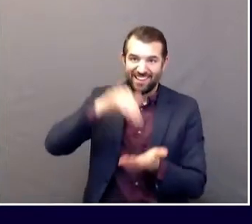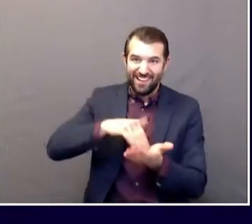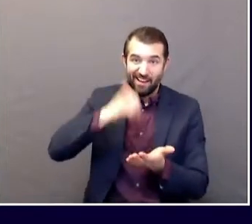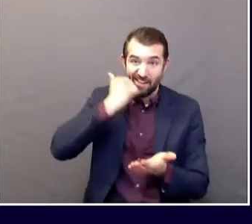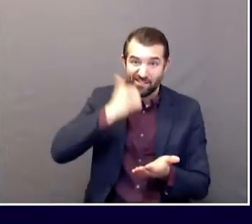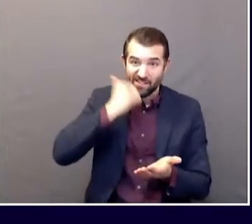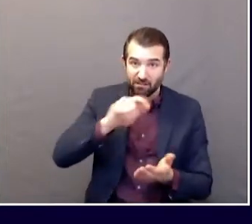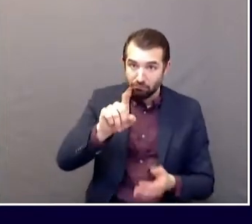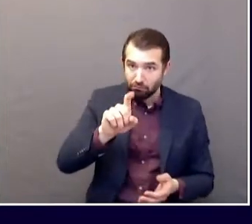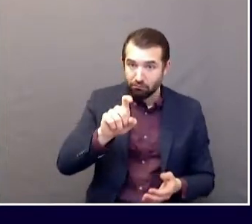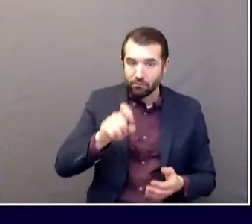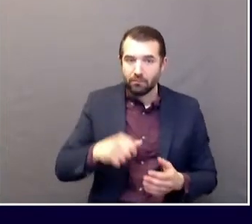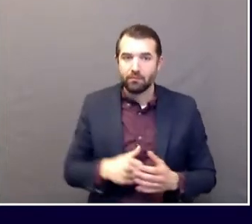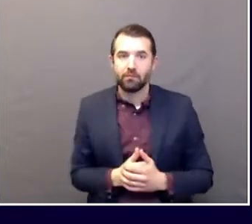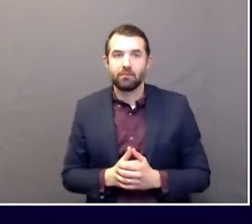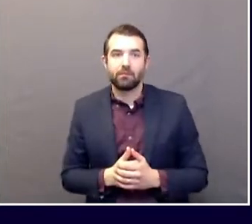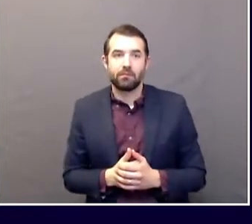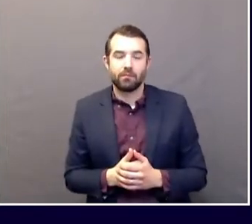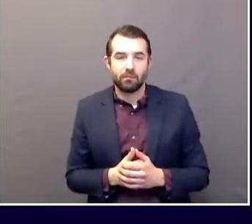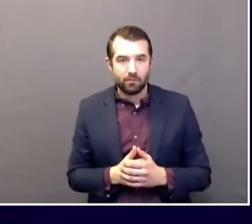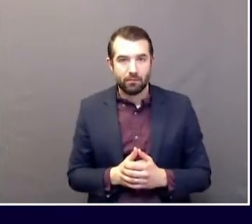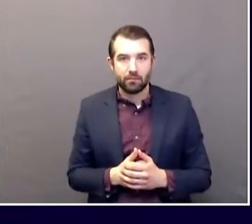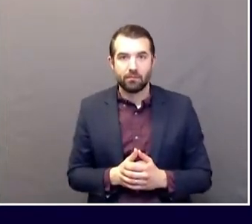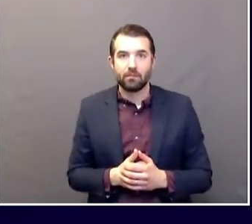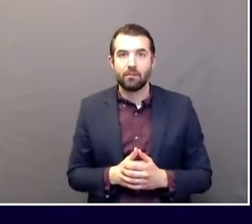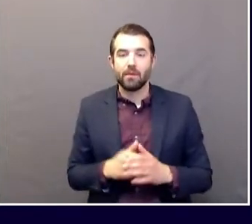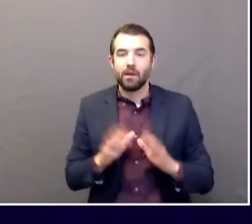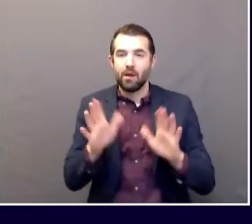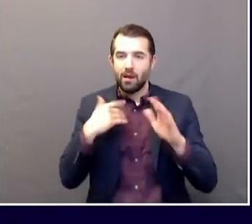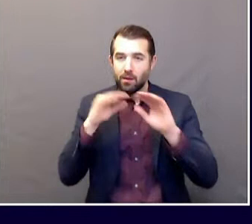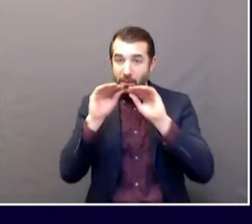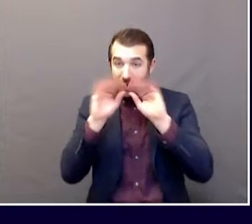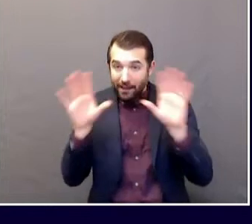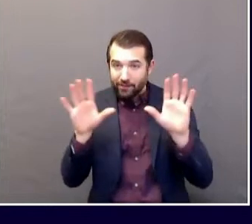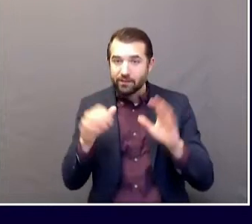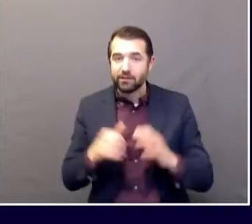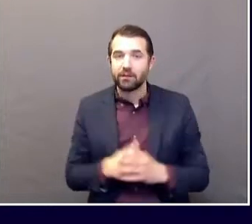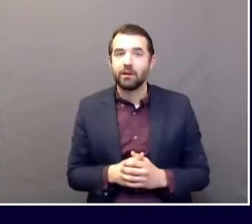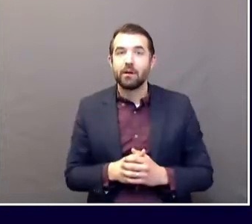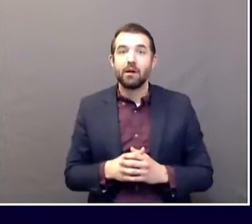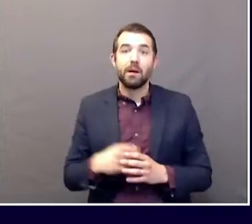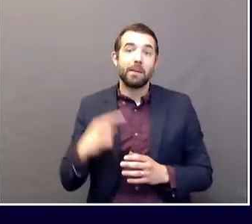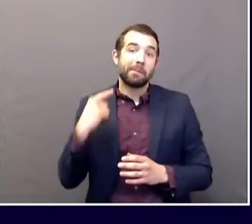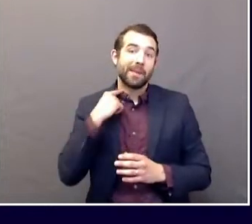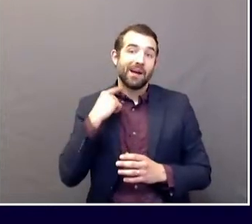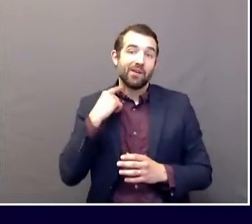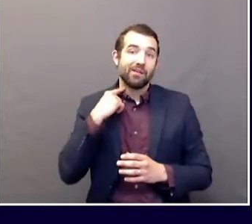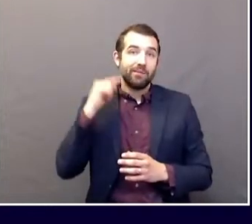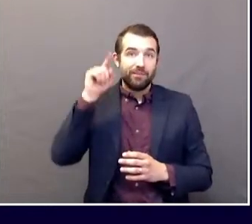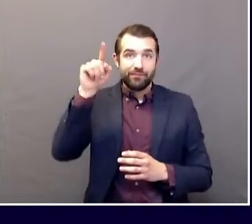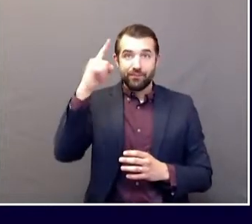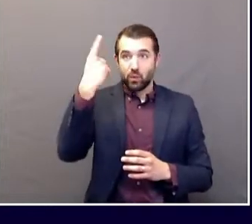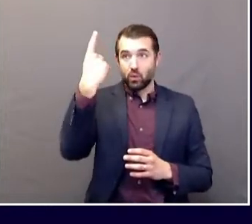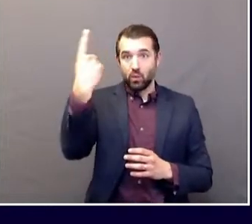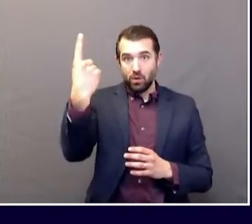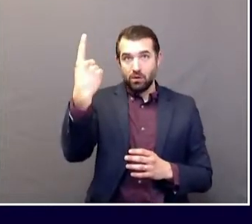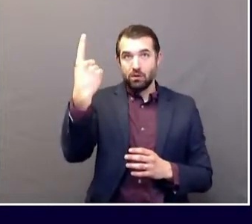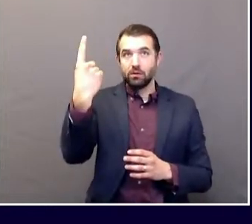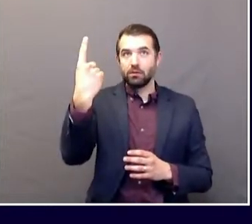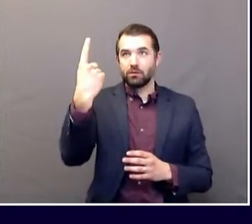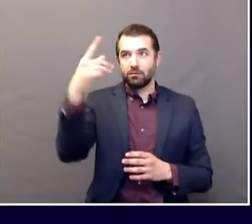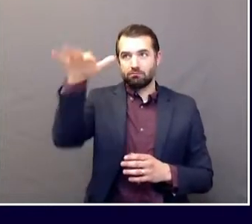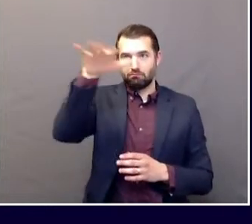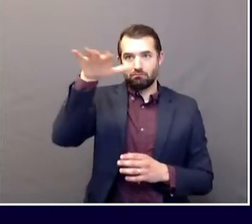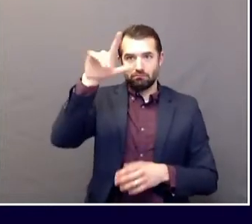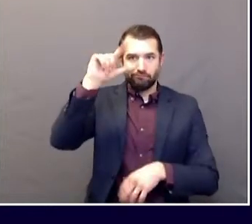step back. It's not Bangor per se, and I should be clear. The reason that I'm mentioning them is because of a call that I was on earlier where